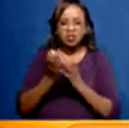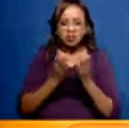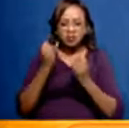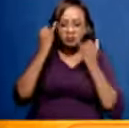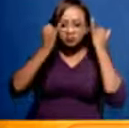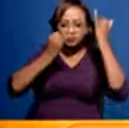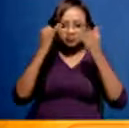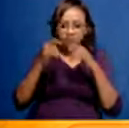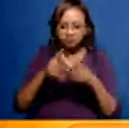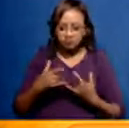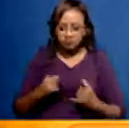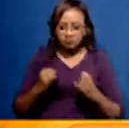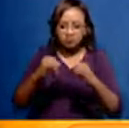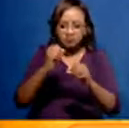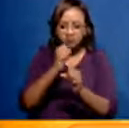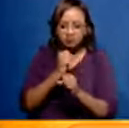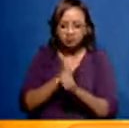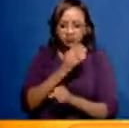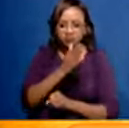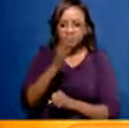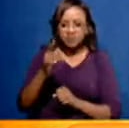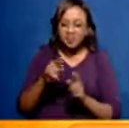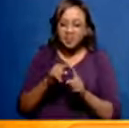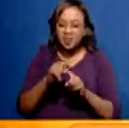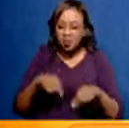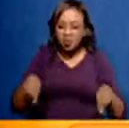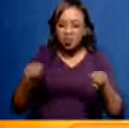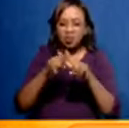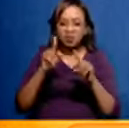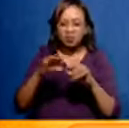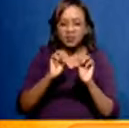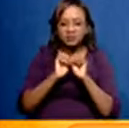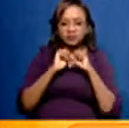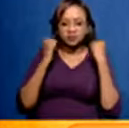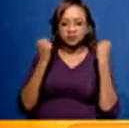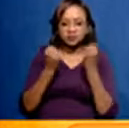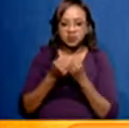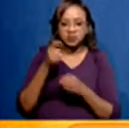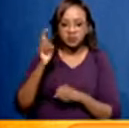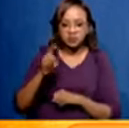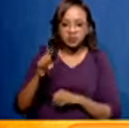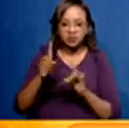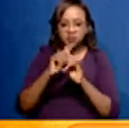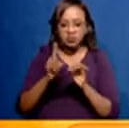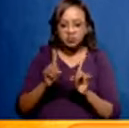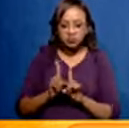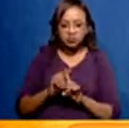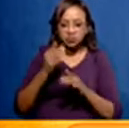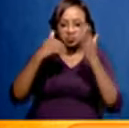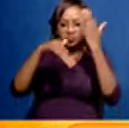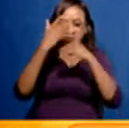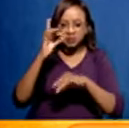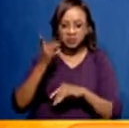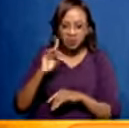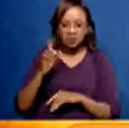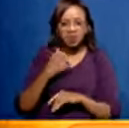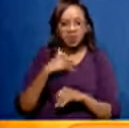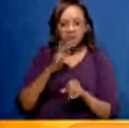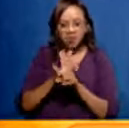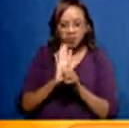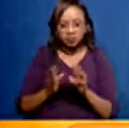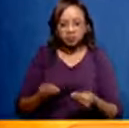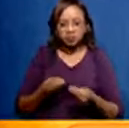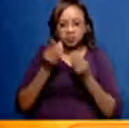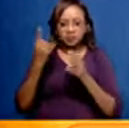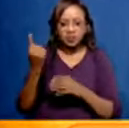being operationalized, these are societal needs. And the University of Nairobi has them on offer. What do we need to do, Jeff?